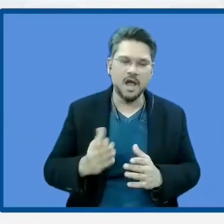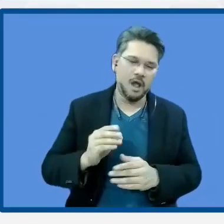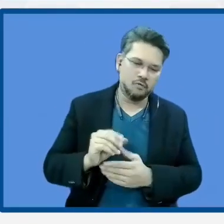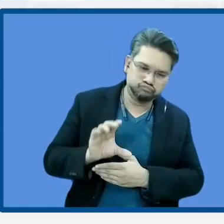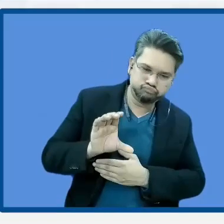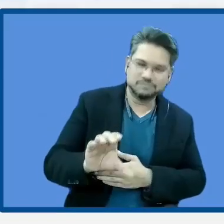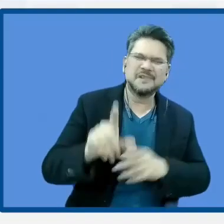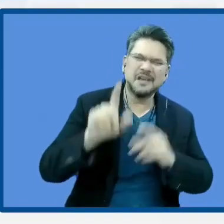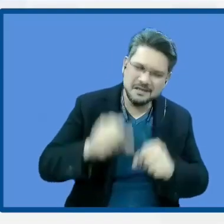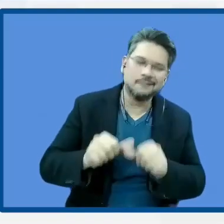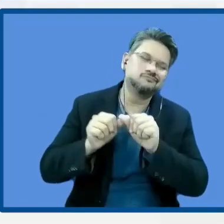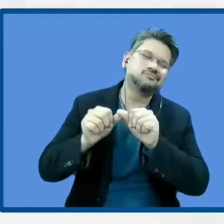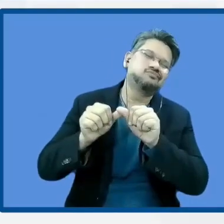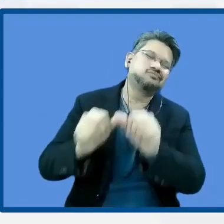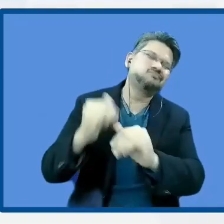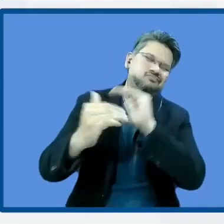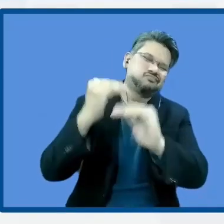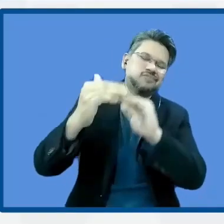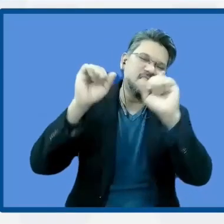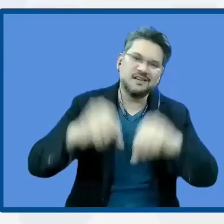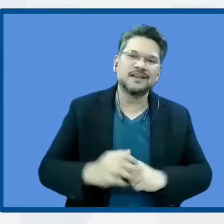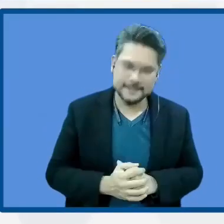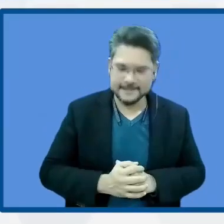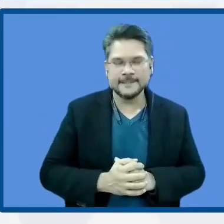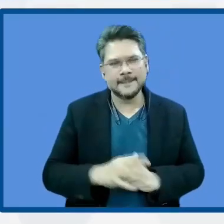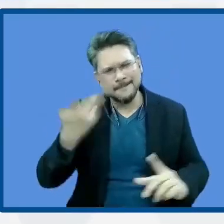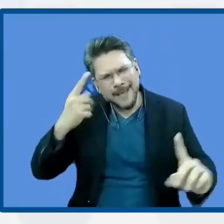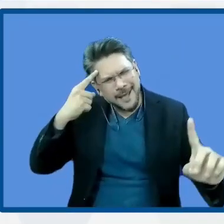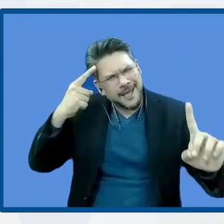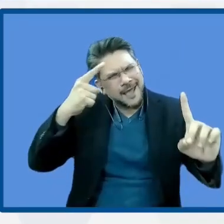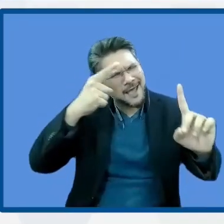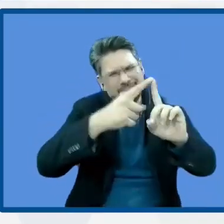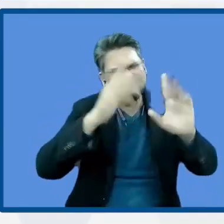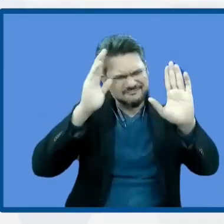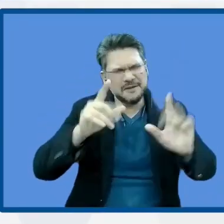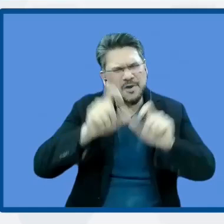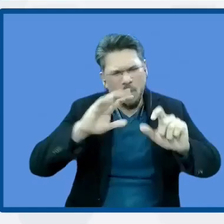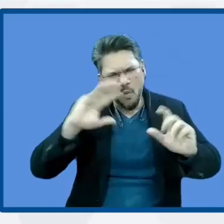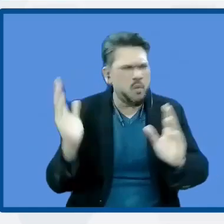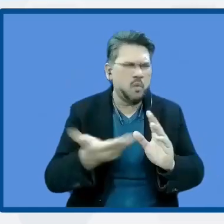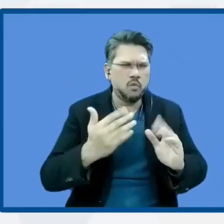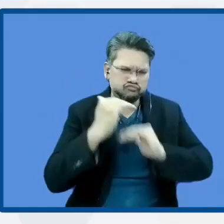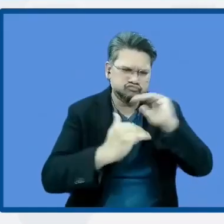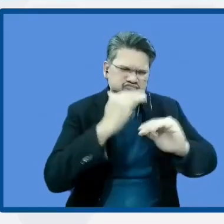should never forget that the ultimate goal is sustainable development. So it's not just